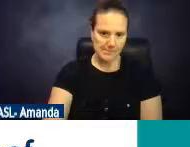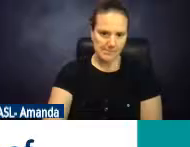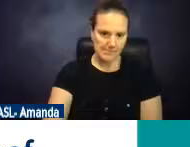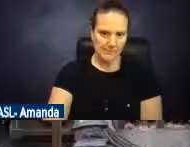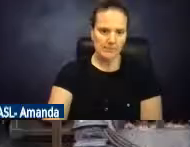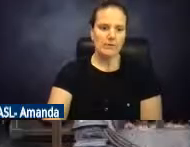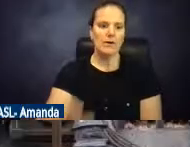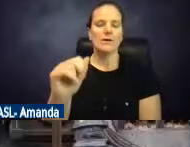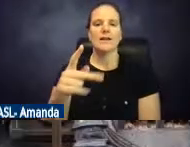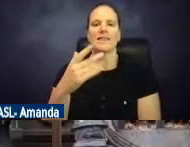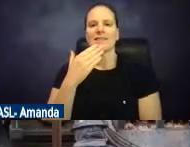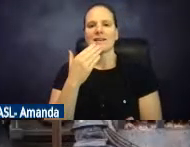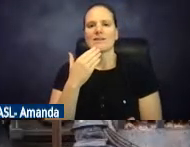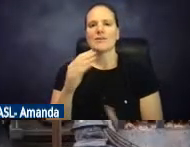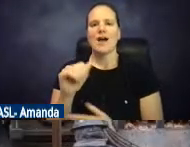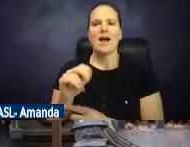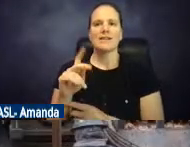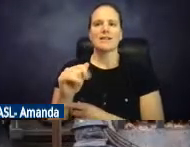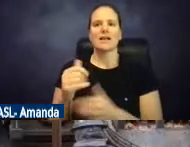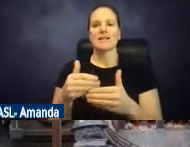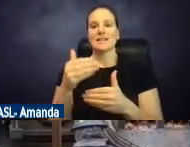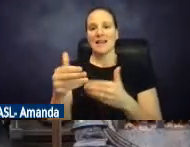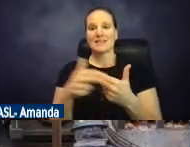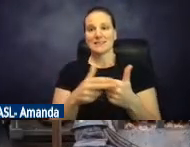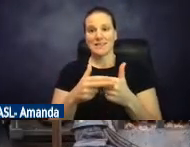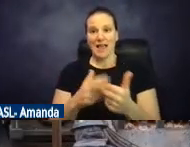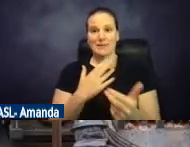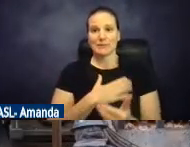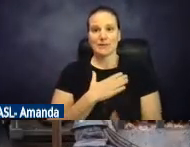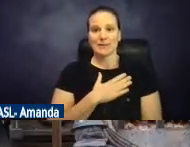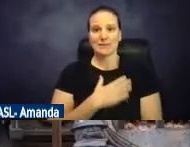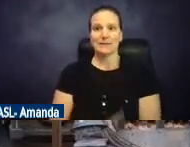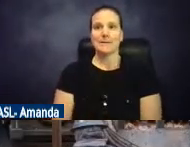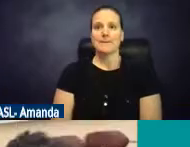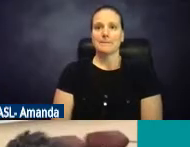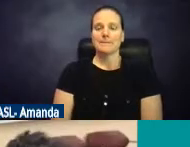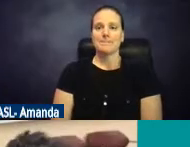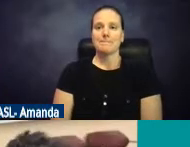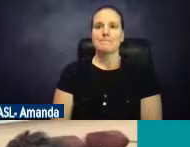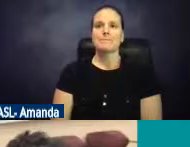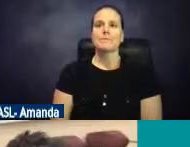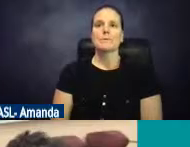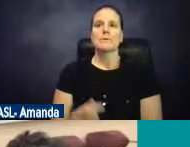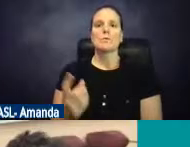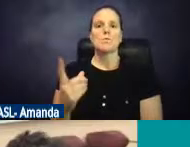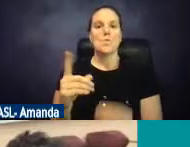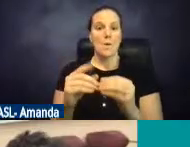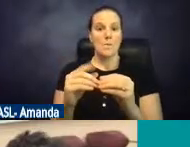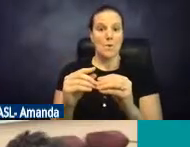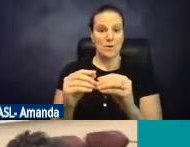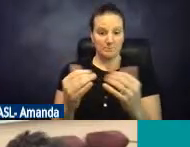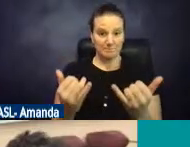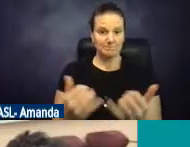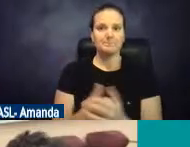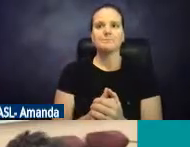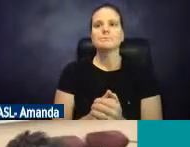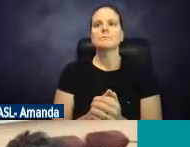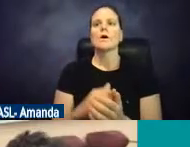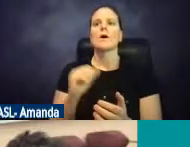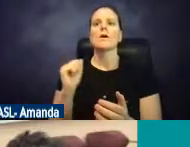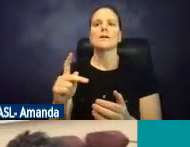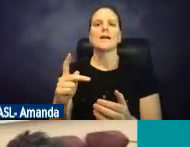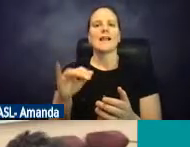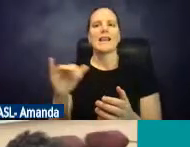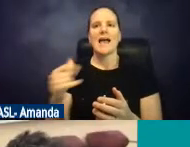well, thank you, Anita. Let's go to the next slide, please. And one more. So, as